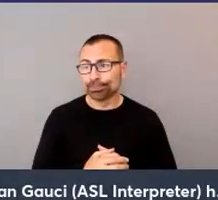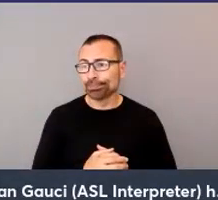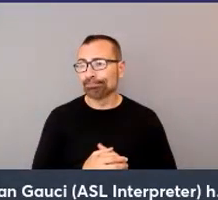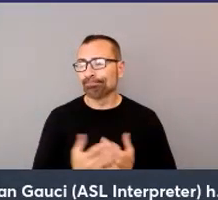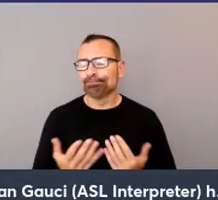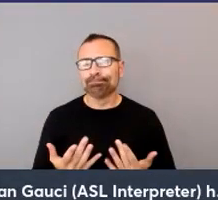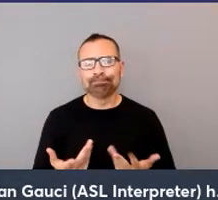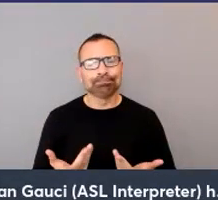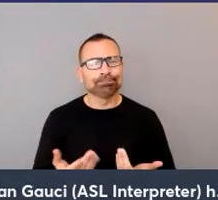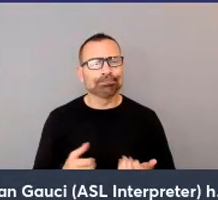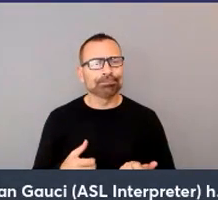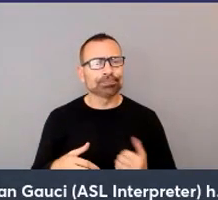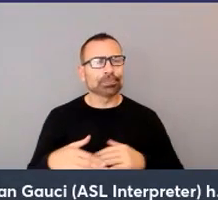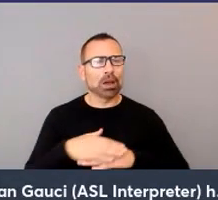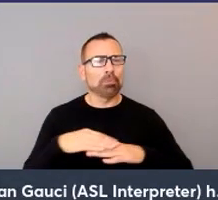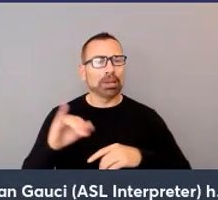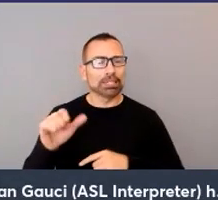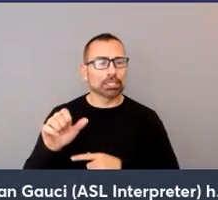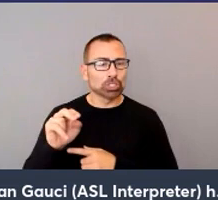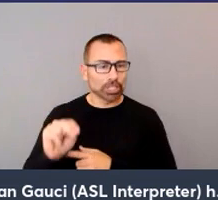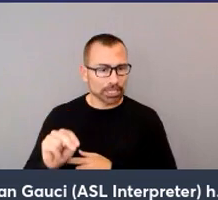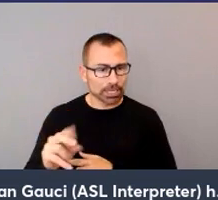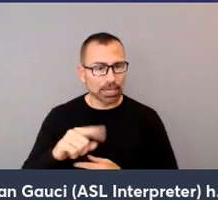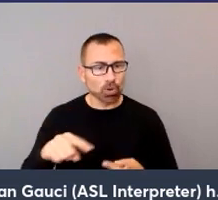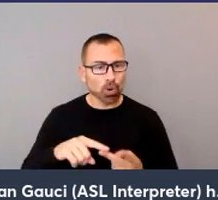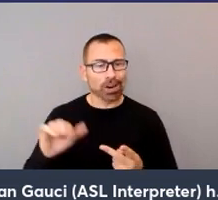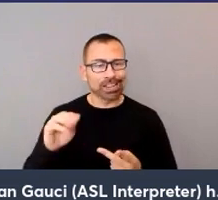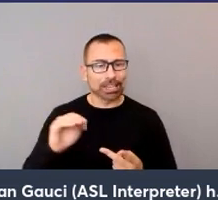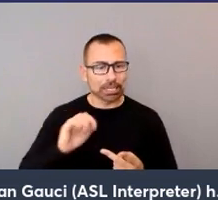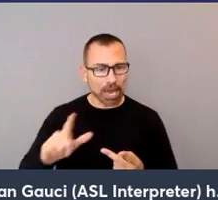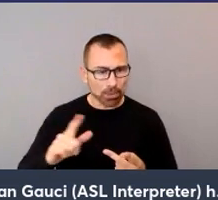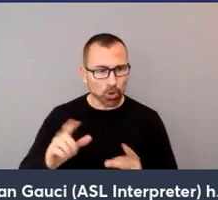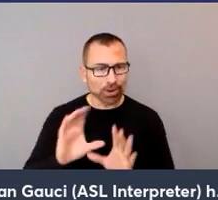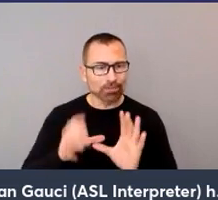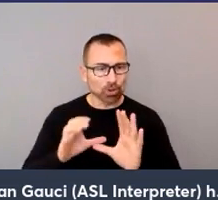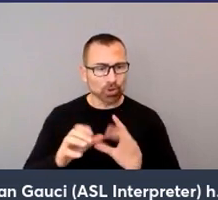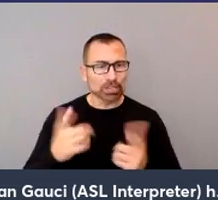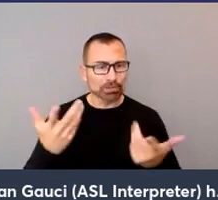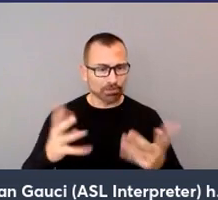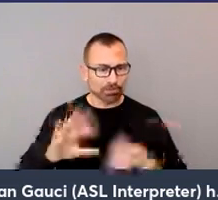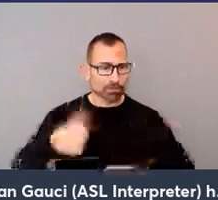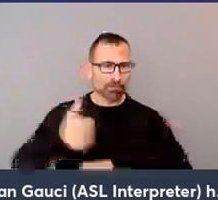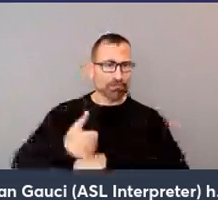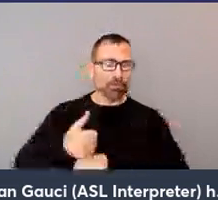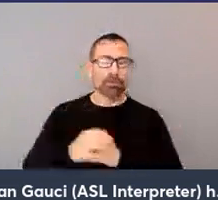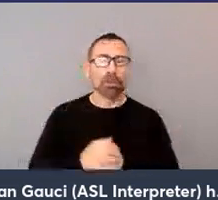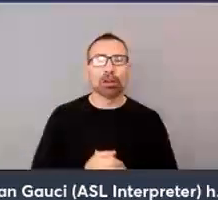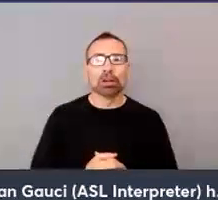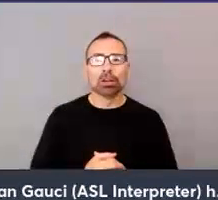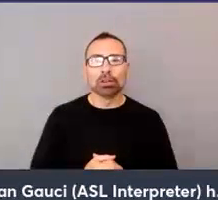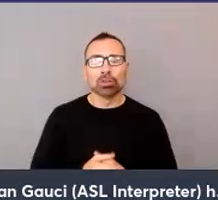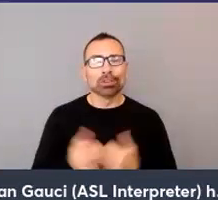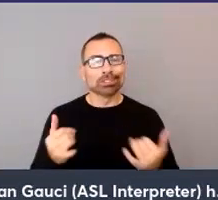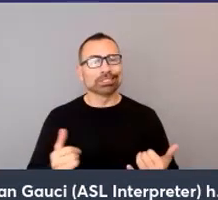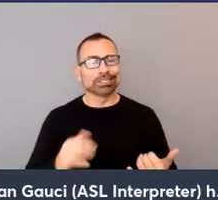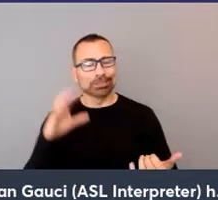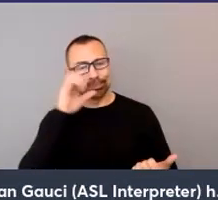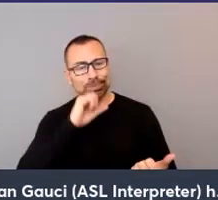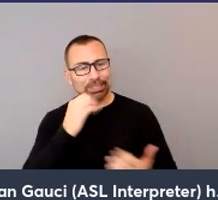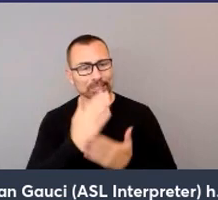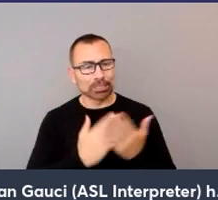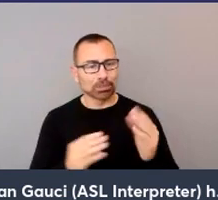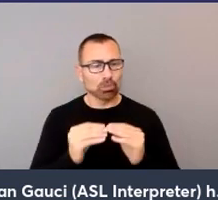what is a basic JSON or YAML configuration that you have correctly done. So it's missing some more specific or